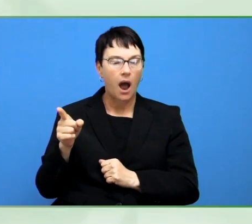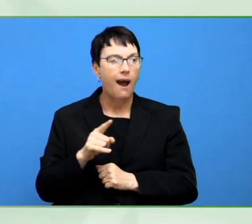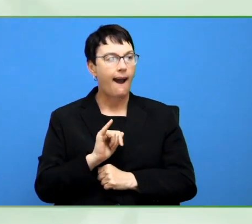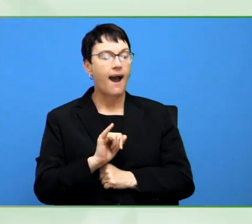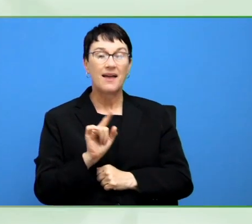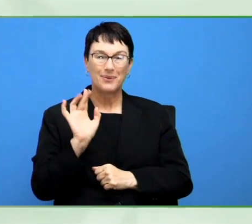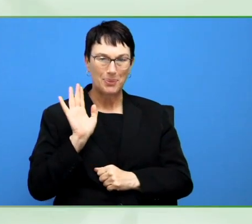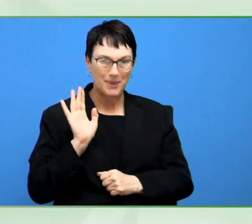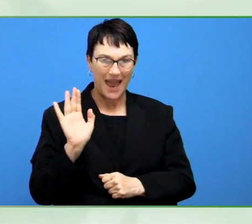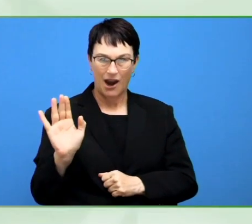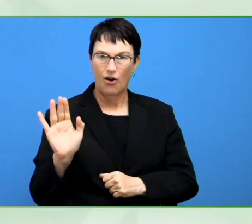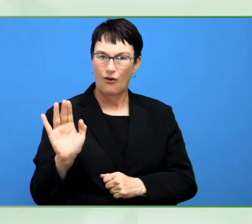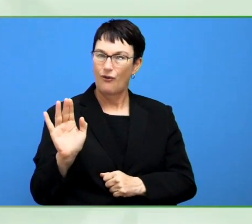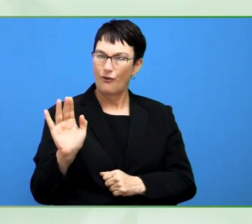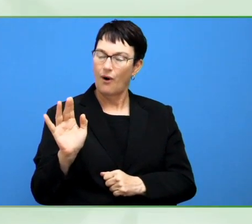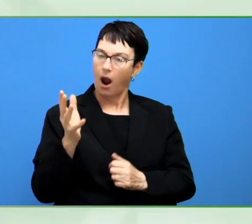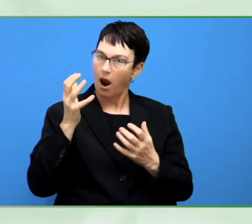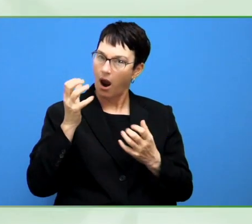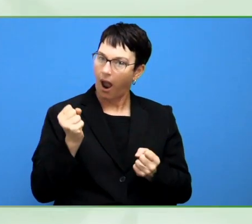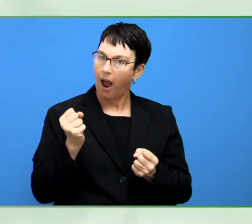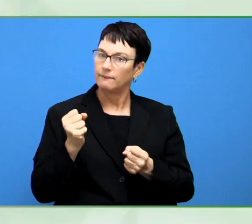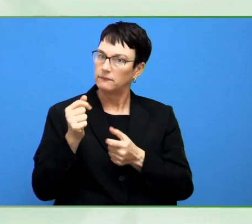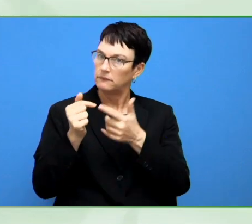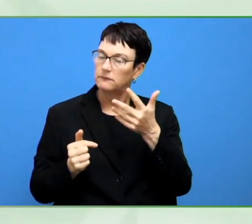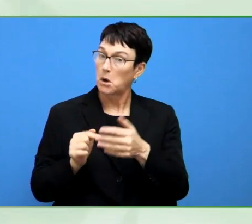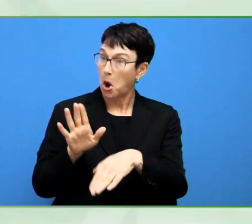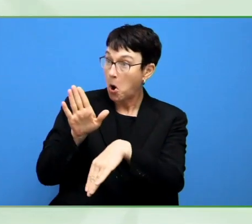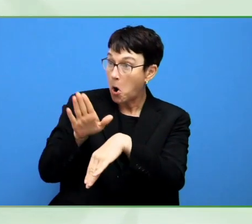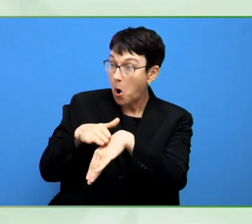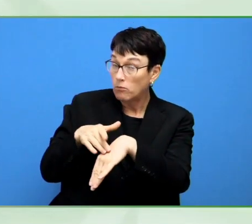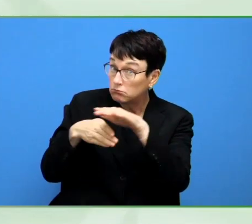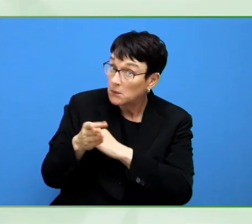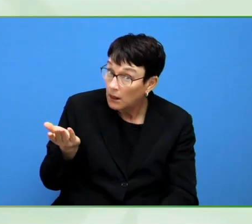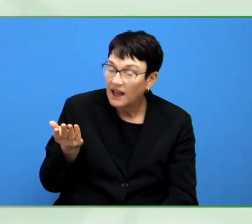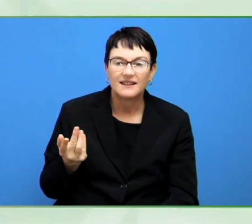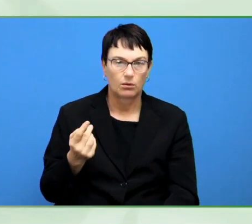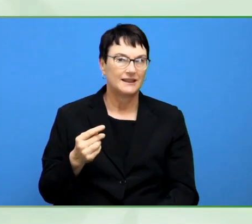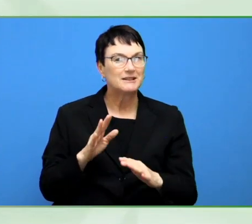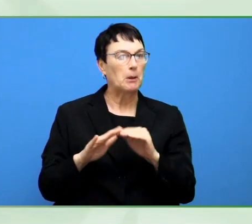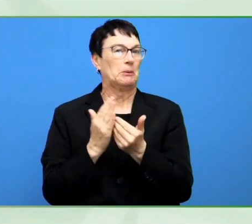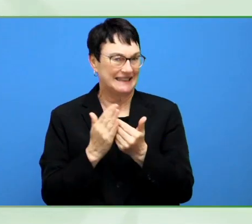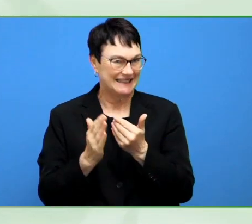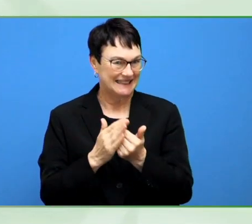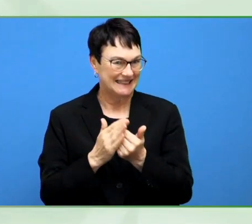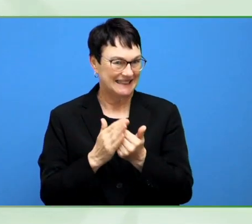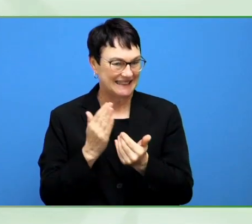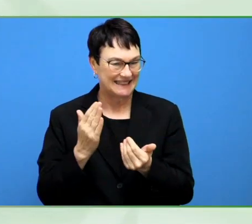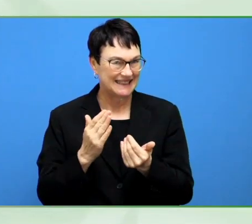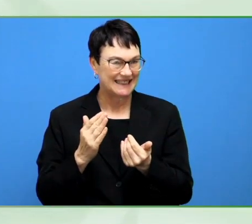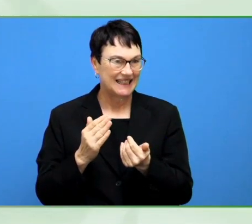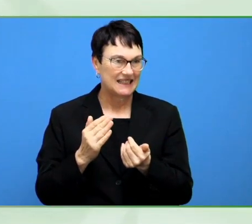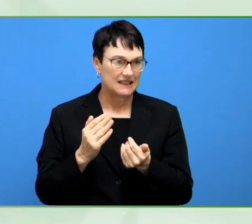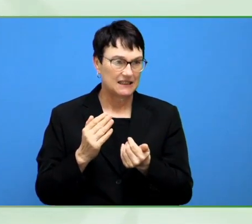think it's very it's sometimes very hard, yeah. Also with accessibility and people with disabilities,